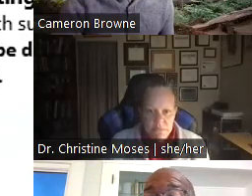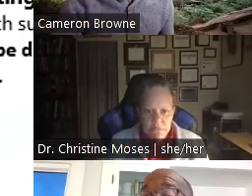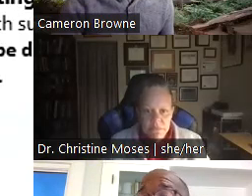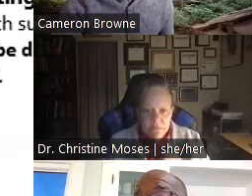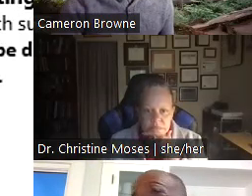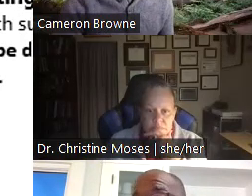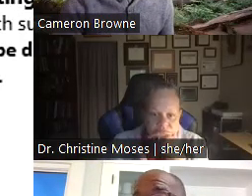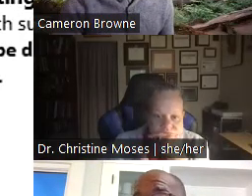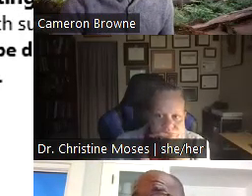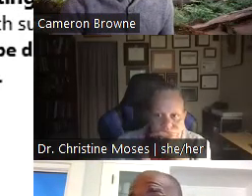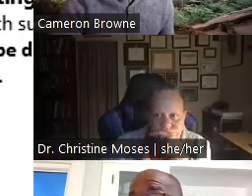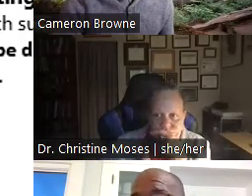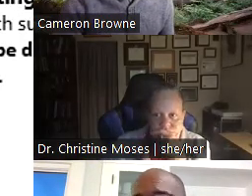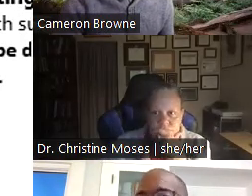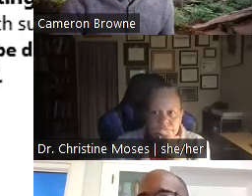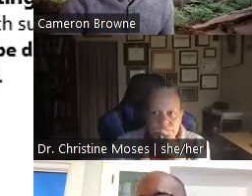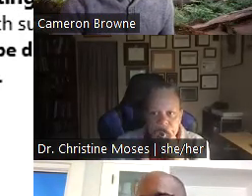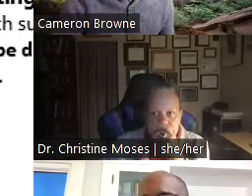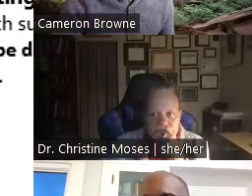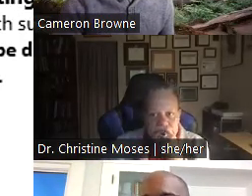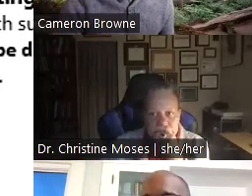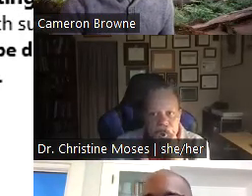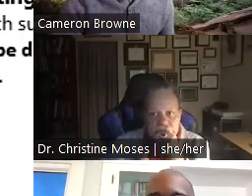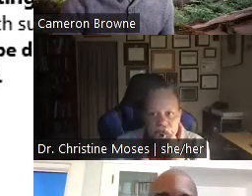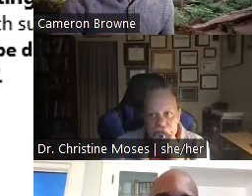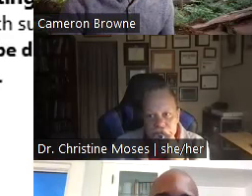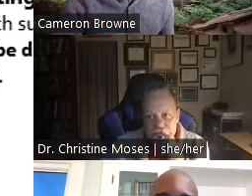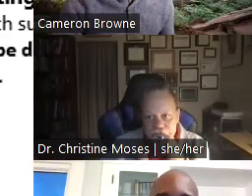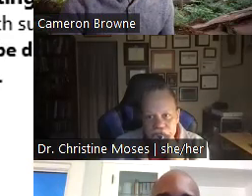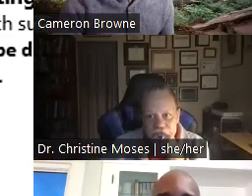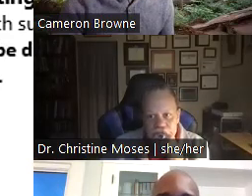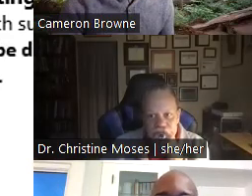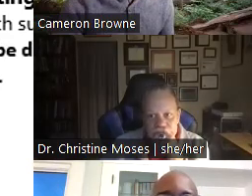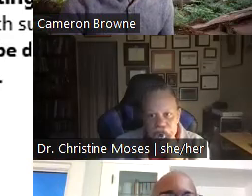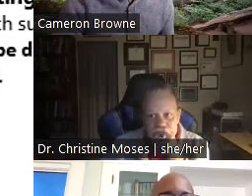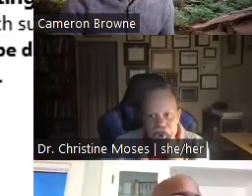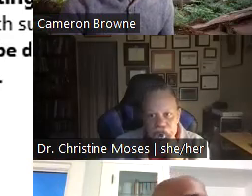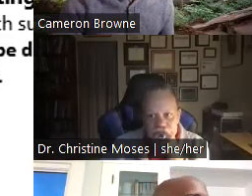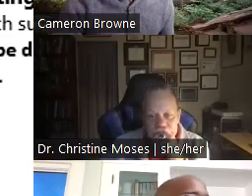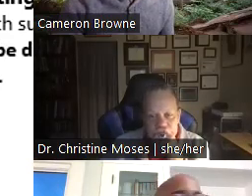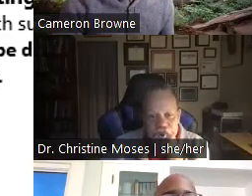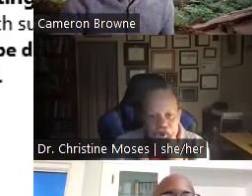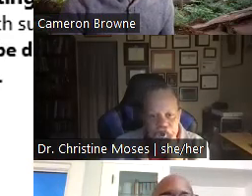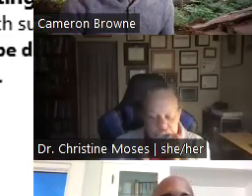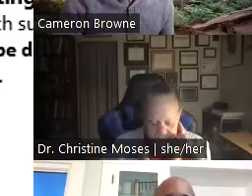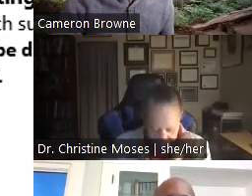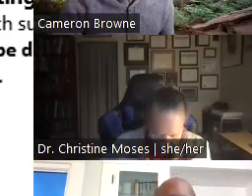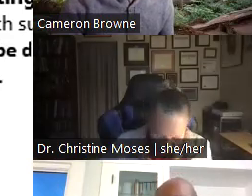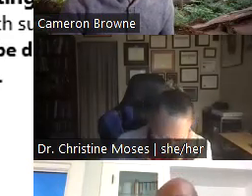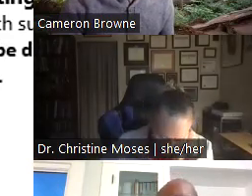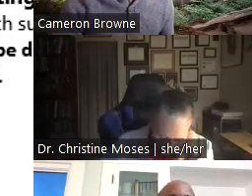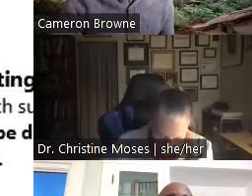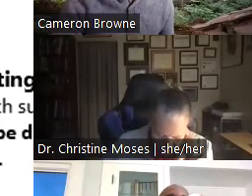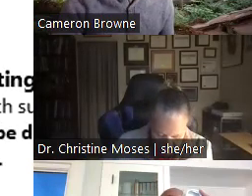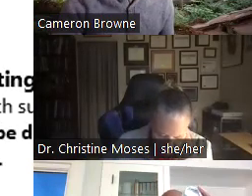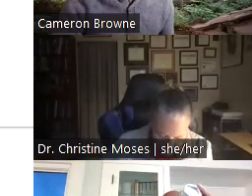Yeah. And sorry, I've tried to do a lot of reading, but could you hand it to the staff? I think he's going to say something before we get started. Yes, staff. Yeah, so